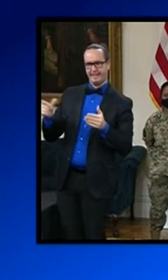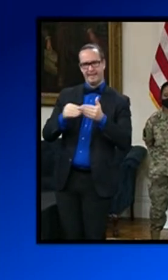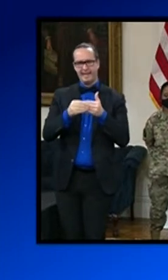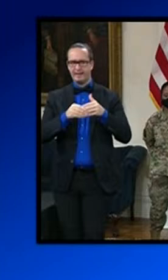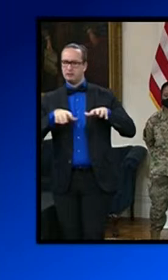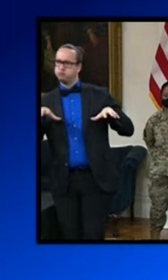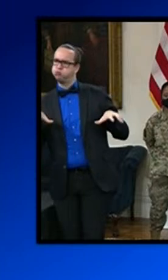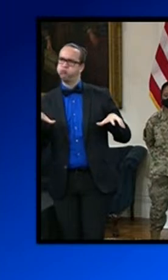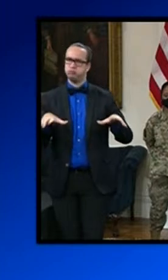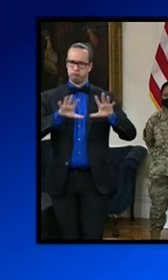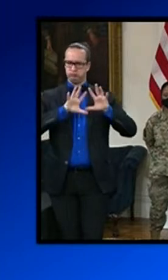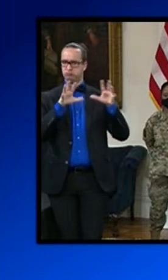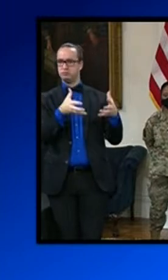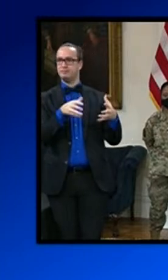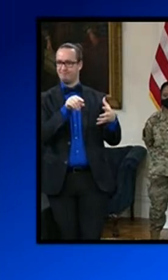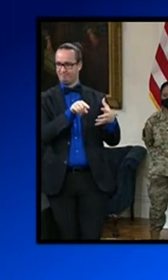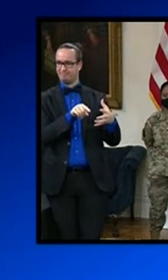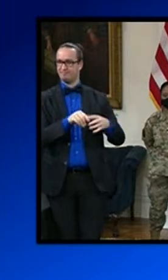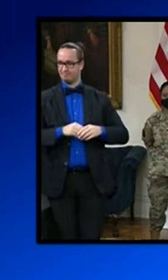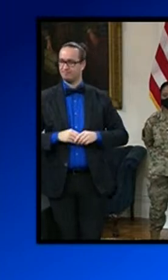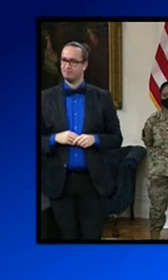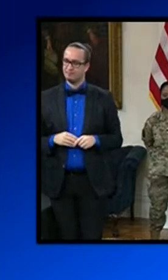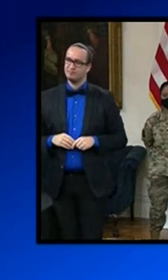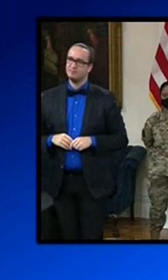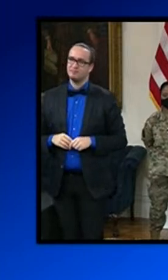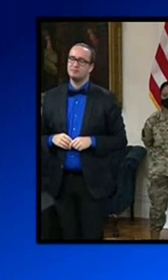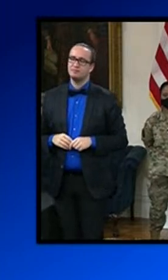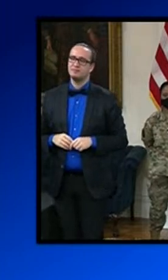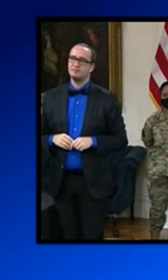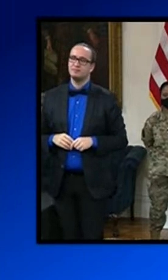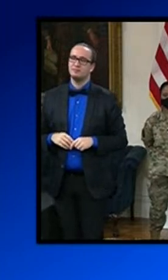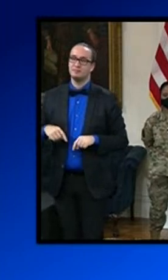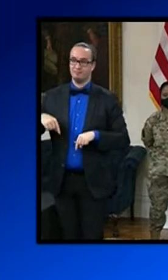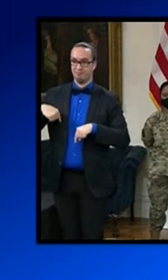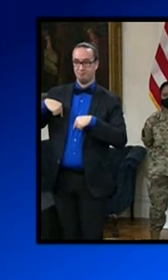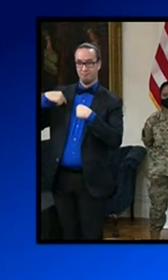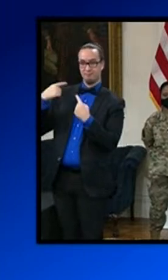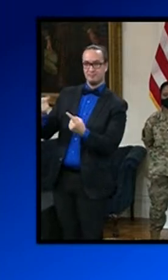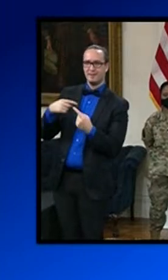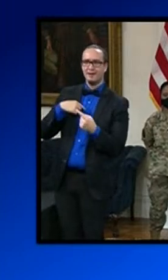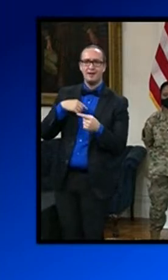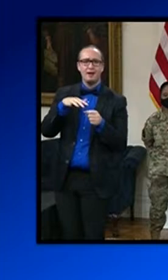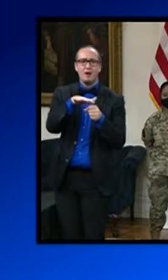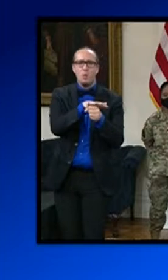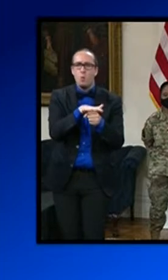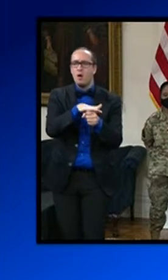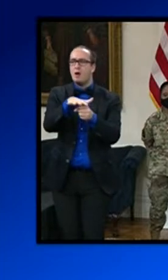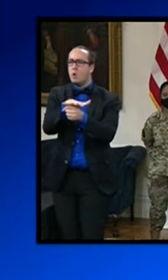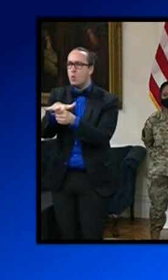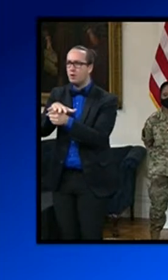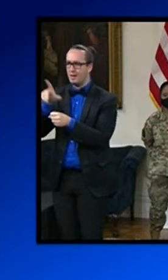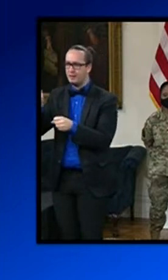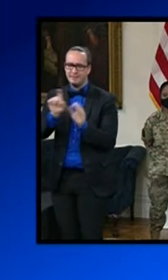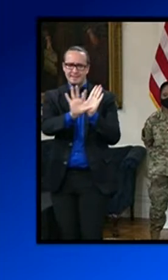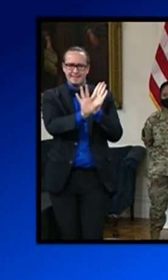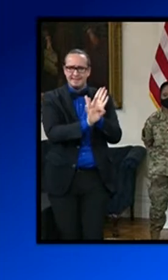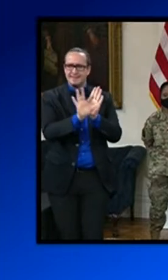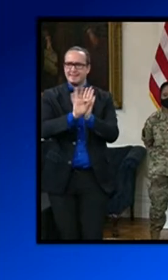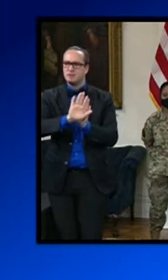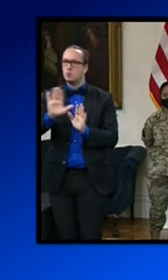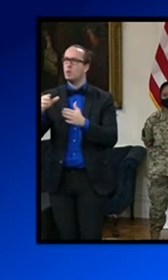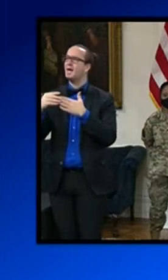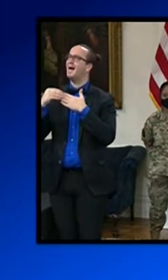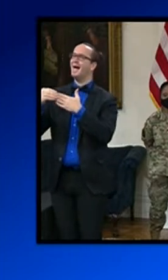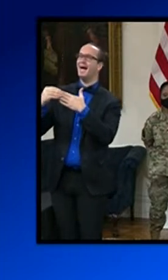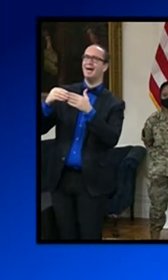local jurisdiction to appoint an equity task force advisor to work with General Burkhead and her team